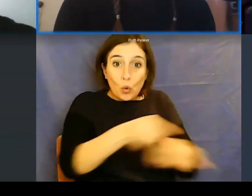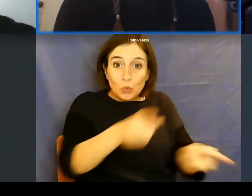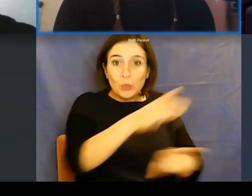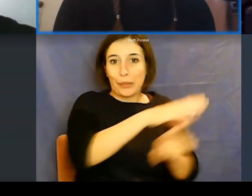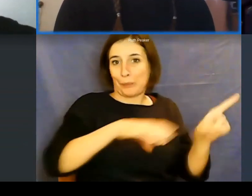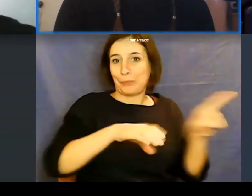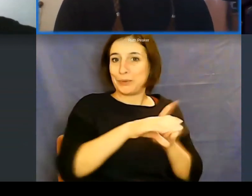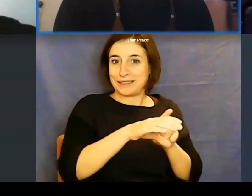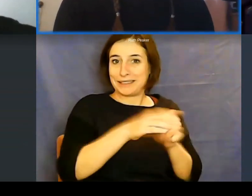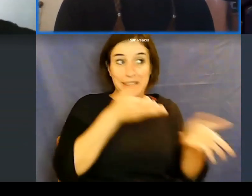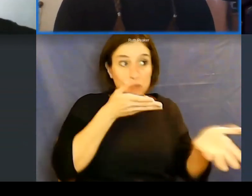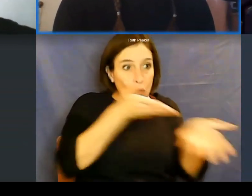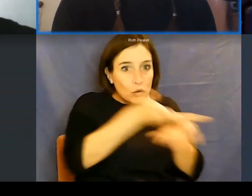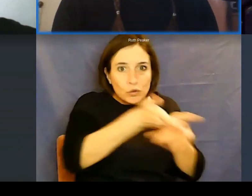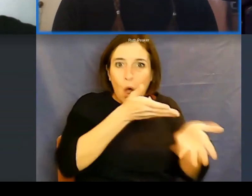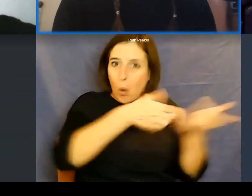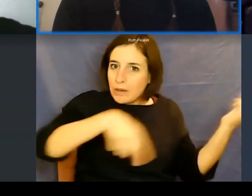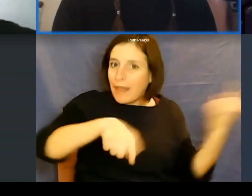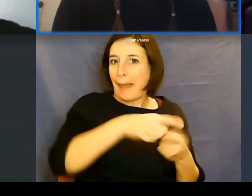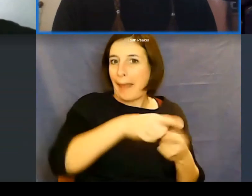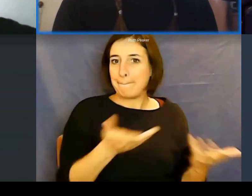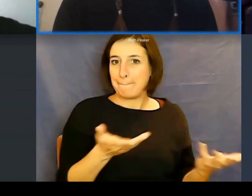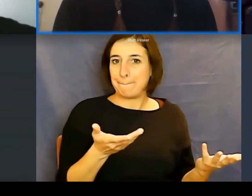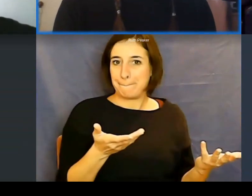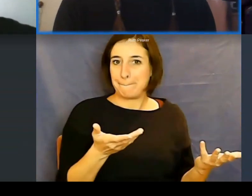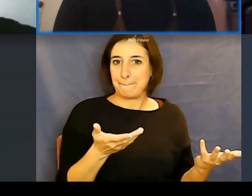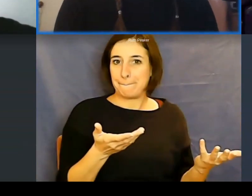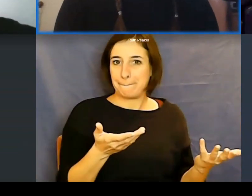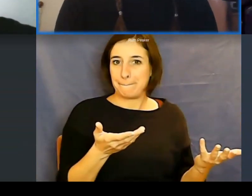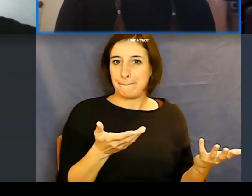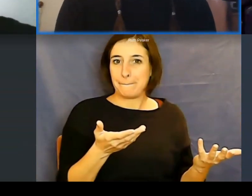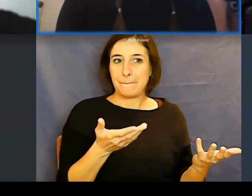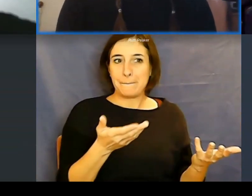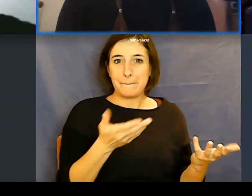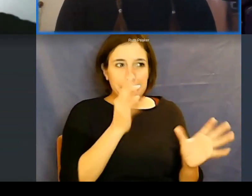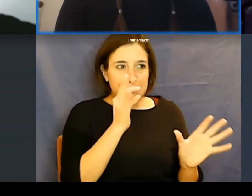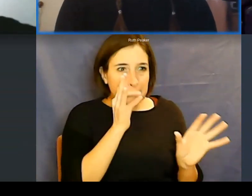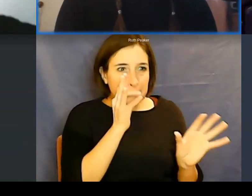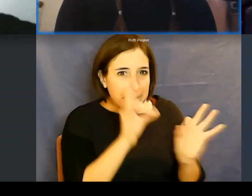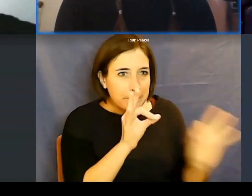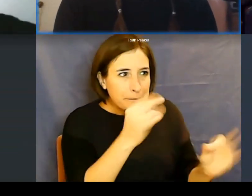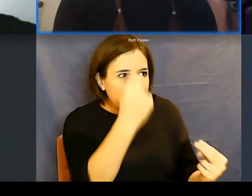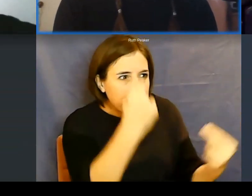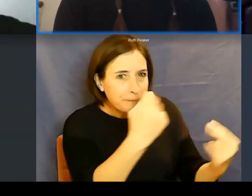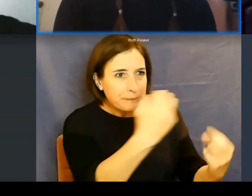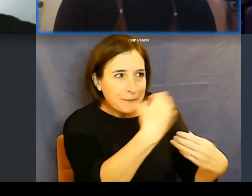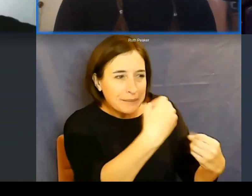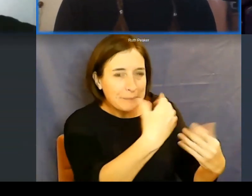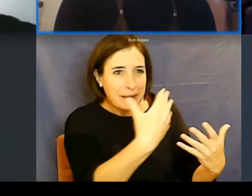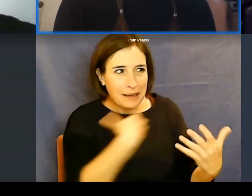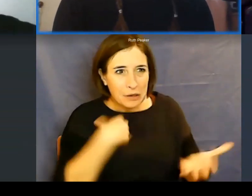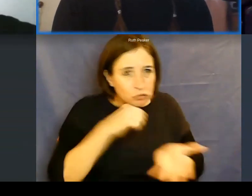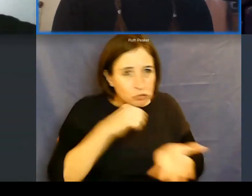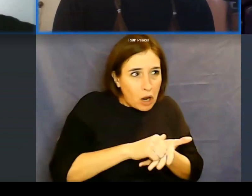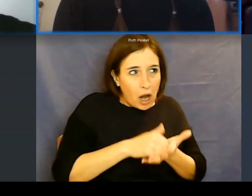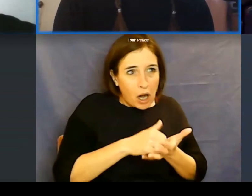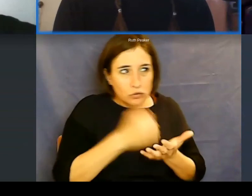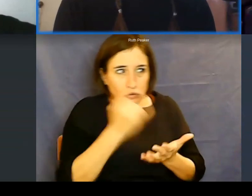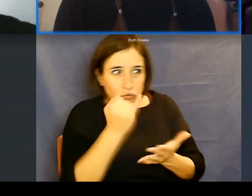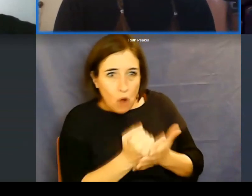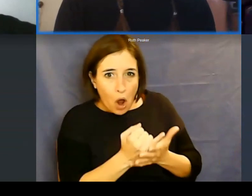gaining that insight to find out exactly where you're going right, where you're going wrong, or maybe what you could do